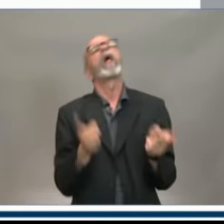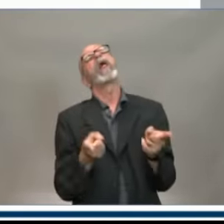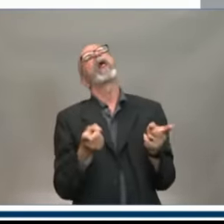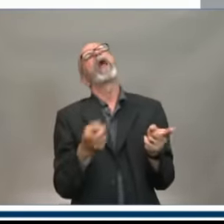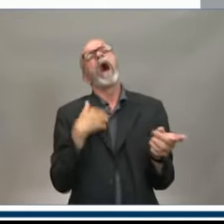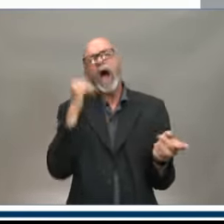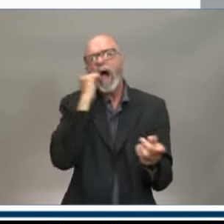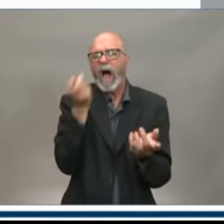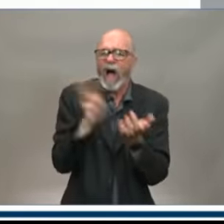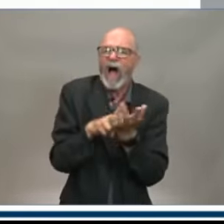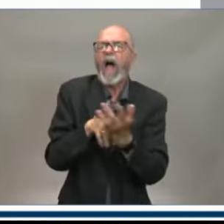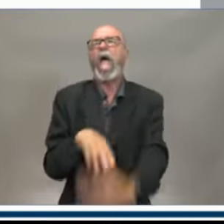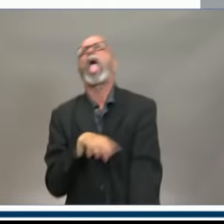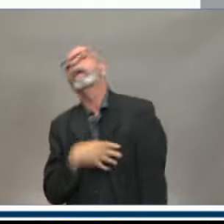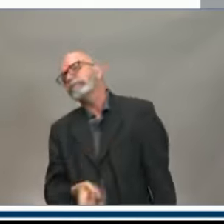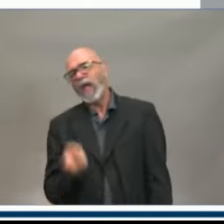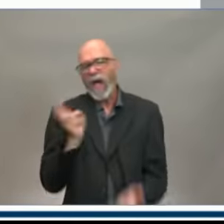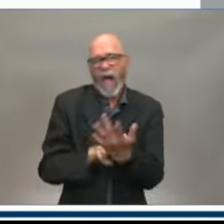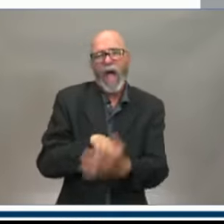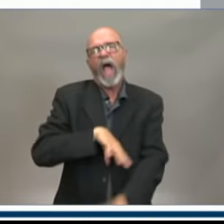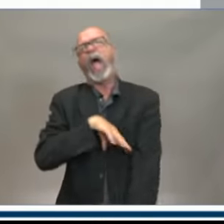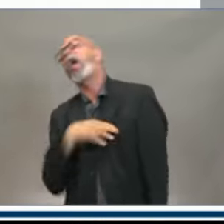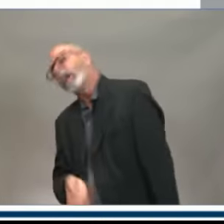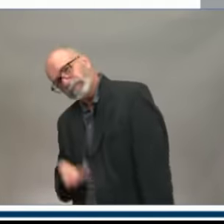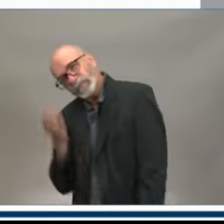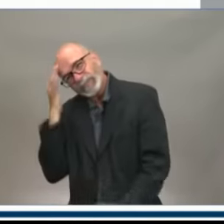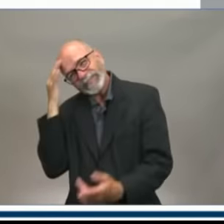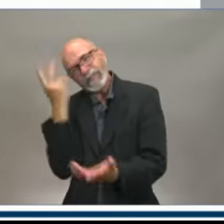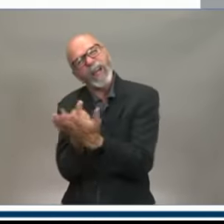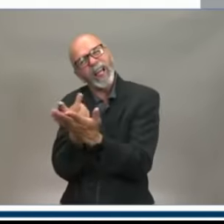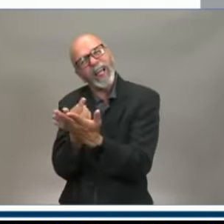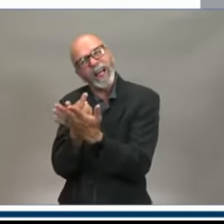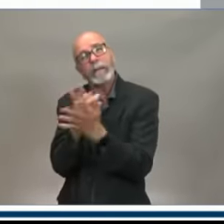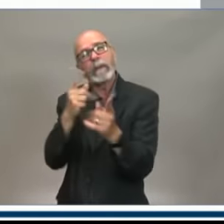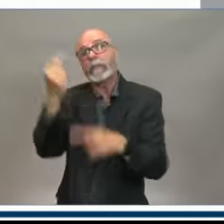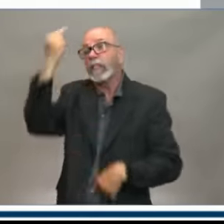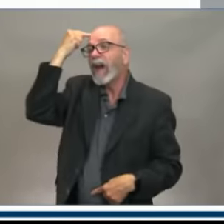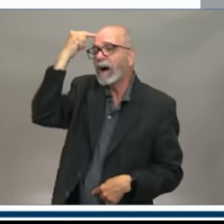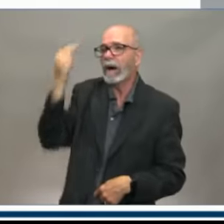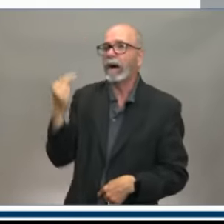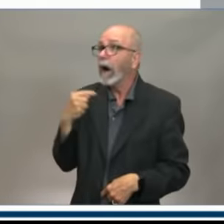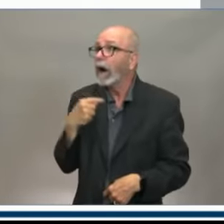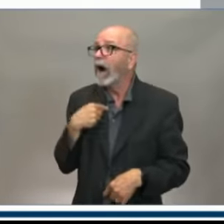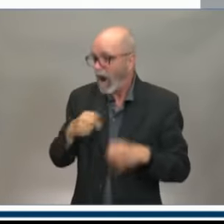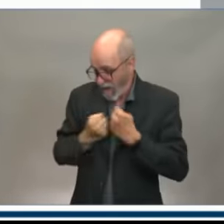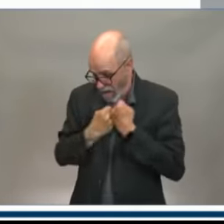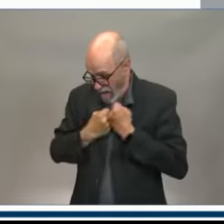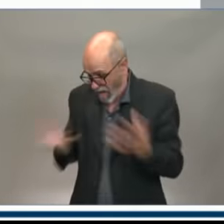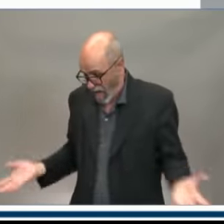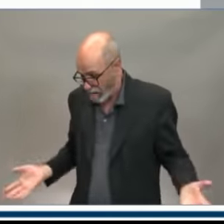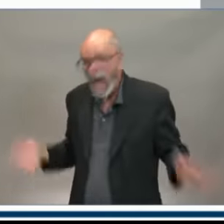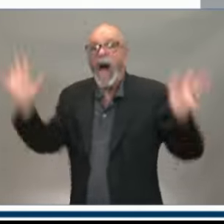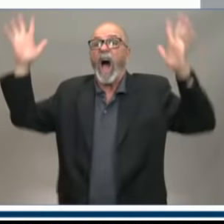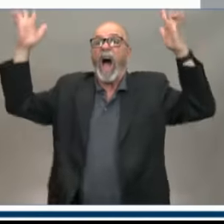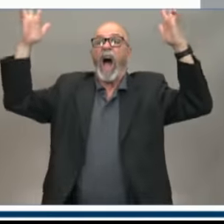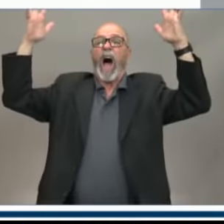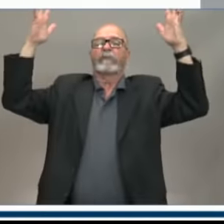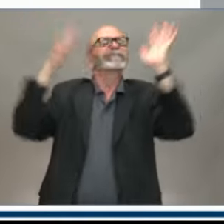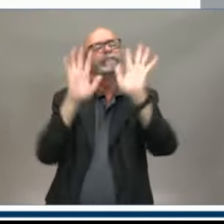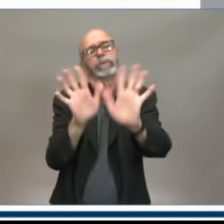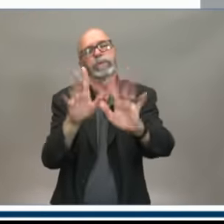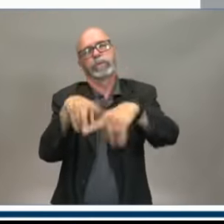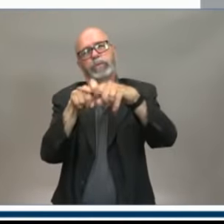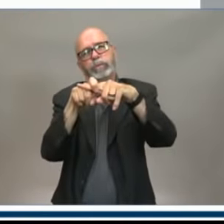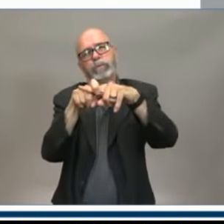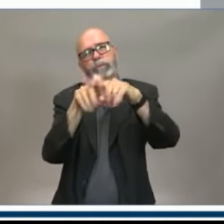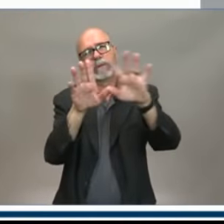of how this gets interpreted. We will continue to monitor the impact on 811 and our testing, and we're not